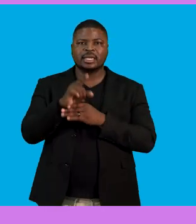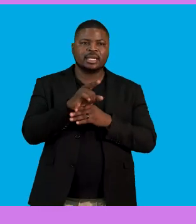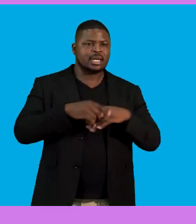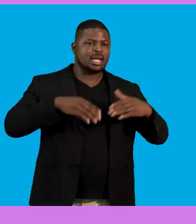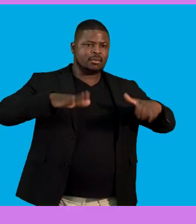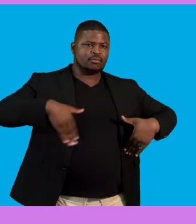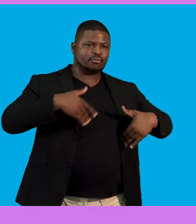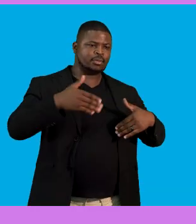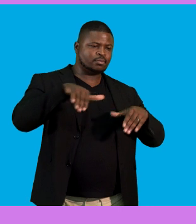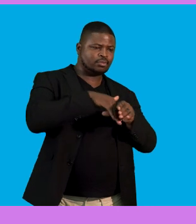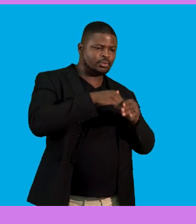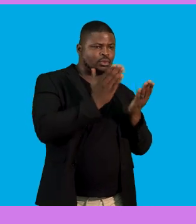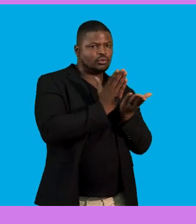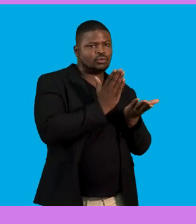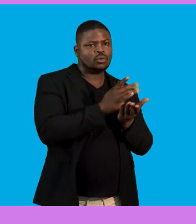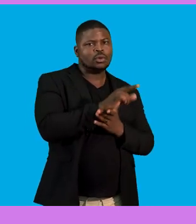if two children